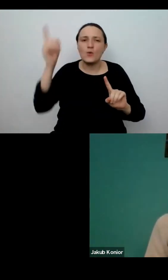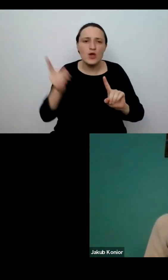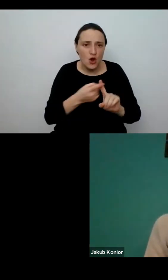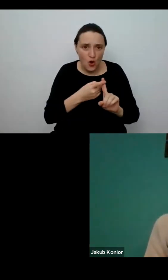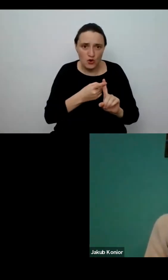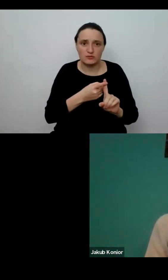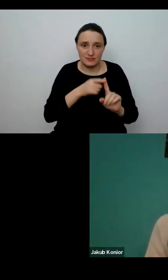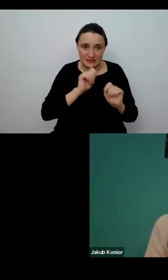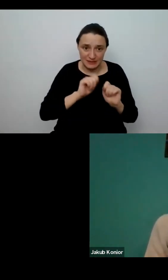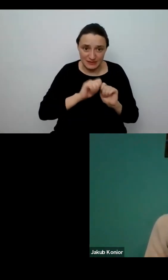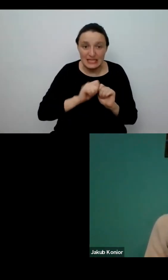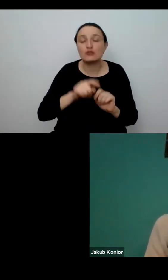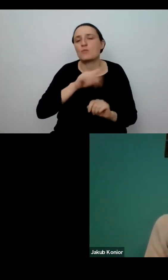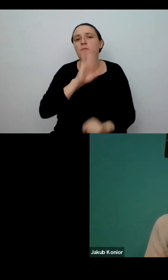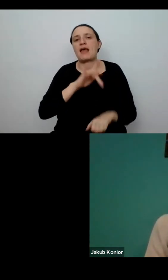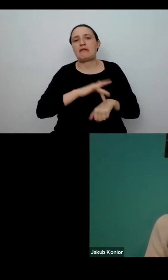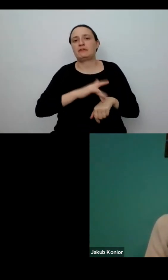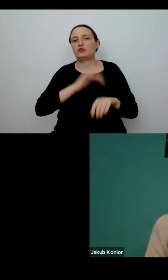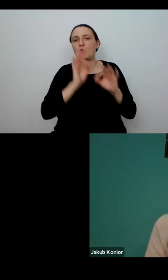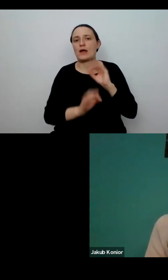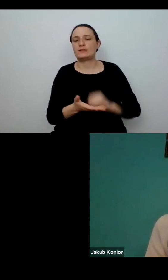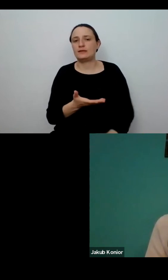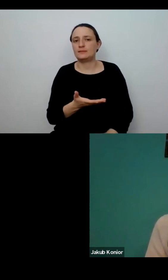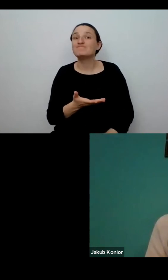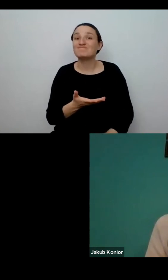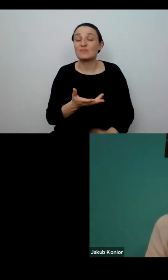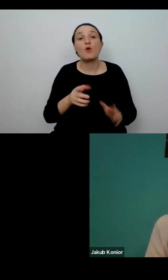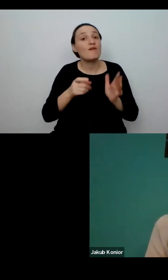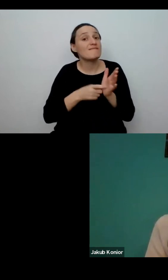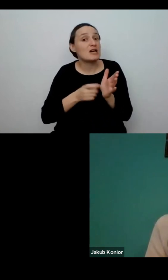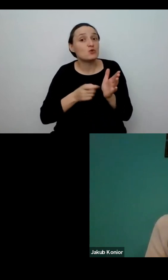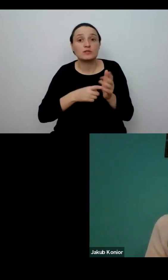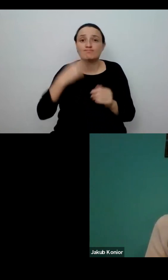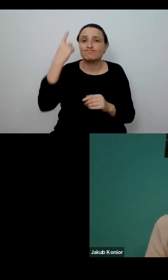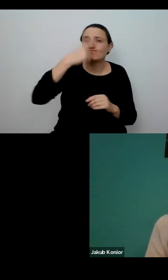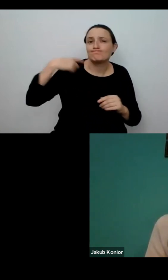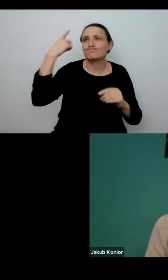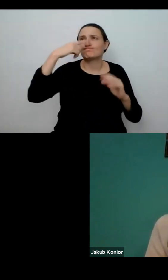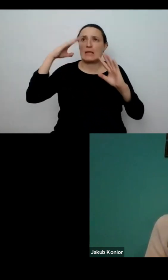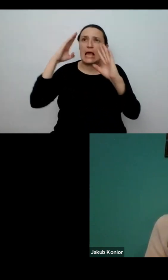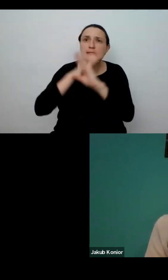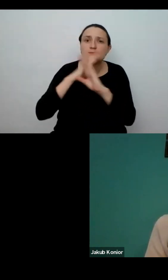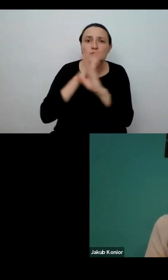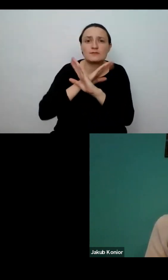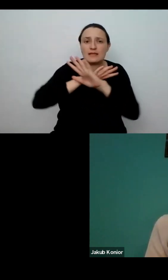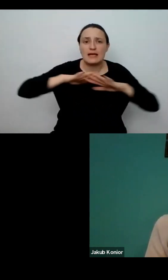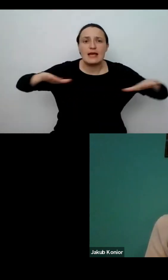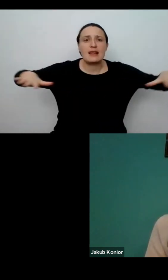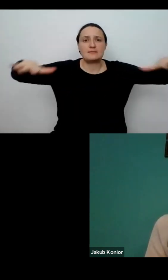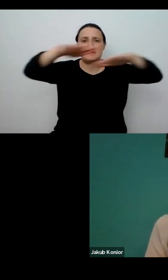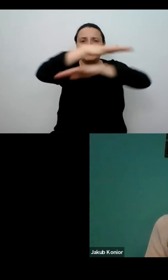the conditions are so wildly different, but even every other night is different, and